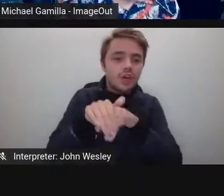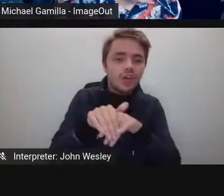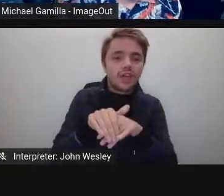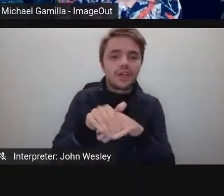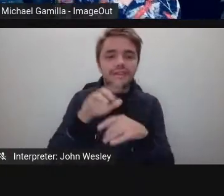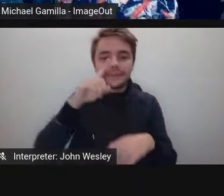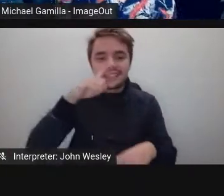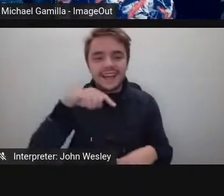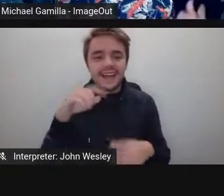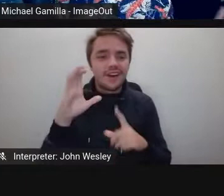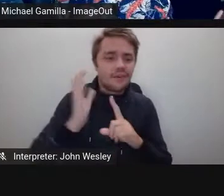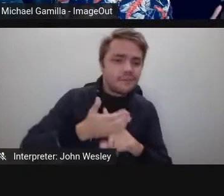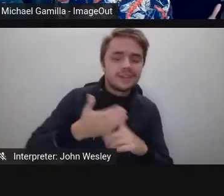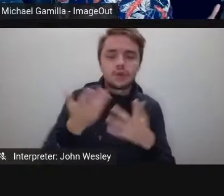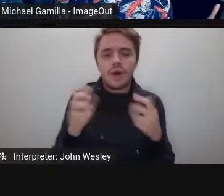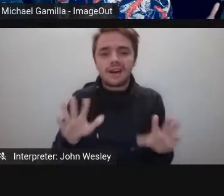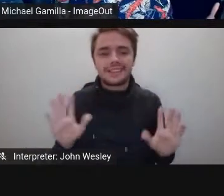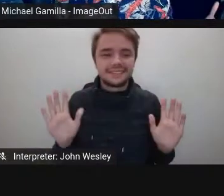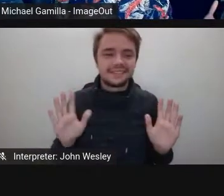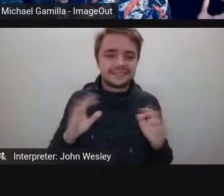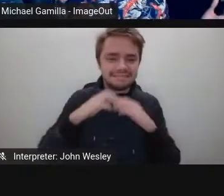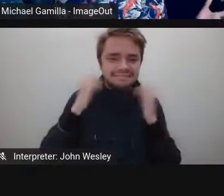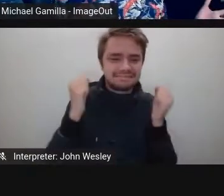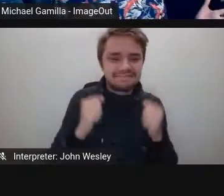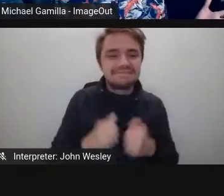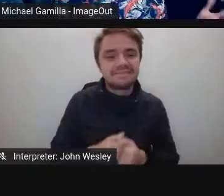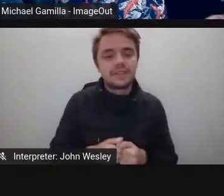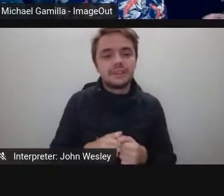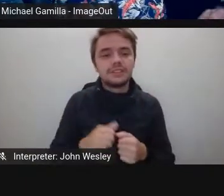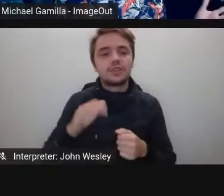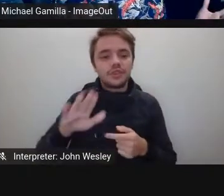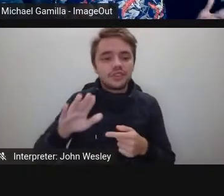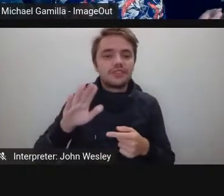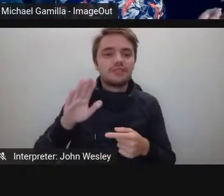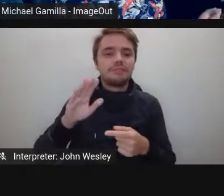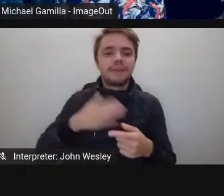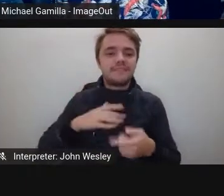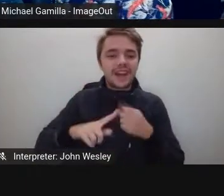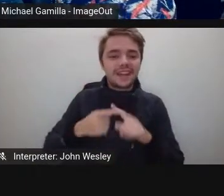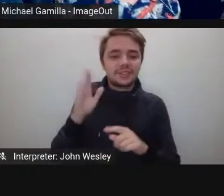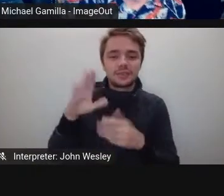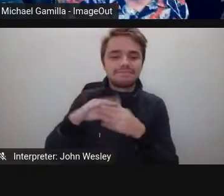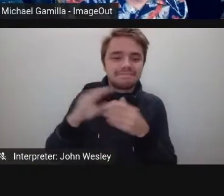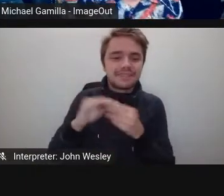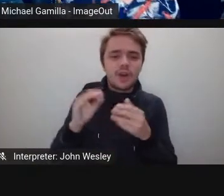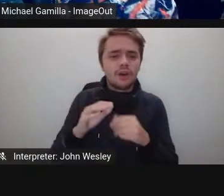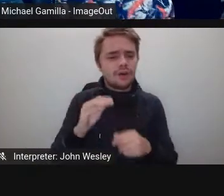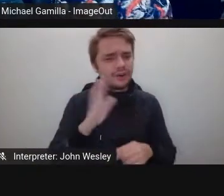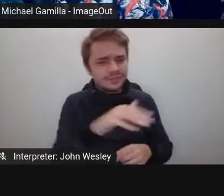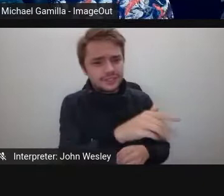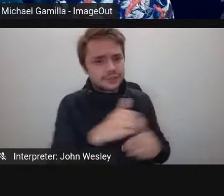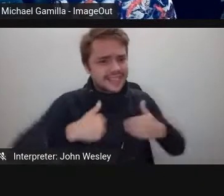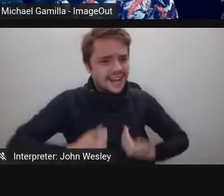is, so my friends would say, you're tired because you sound Filipino.